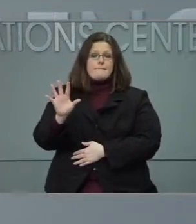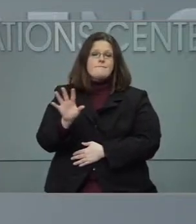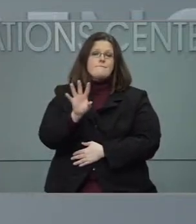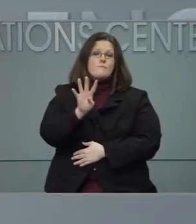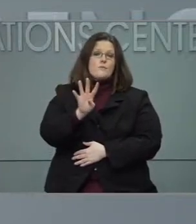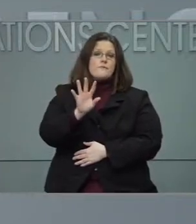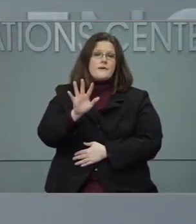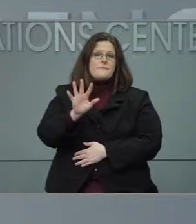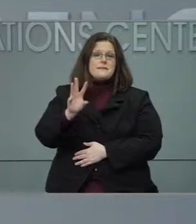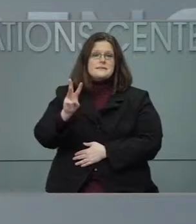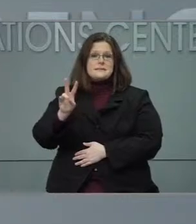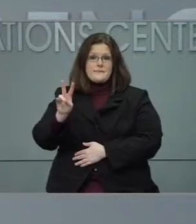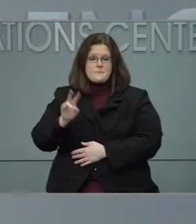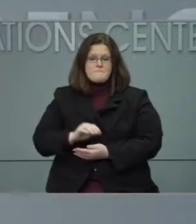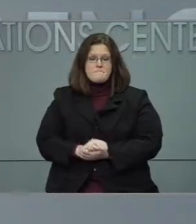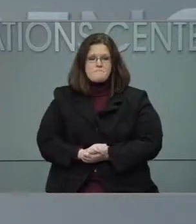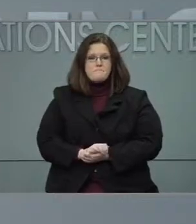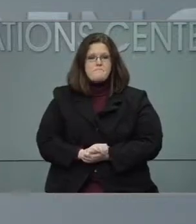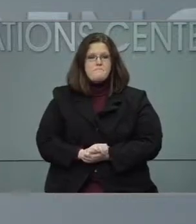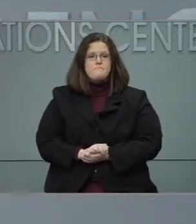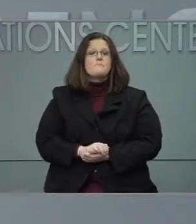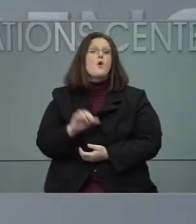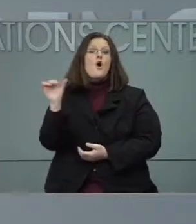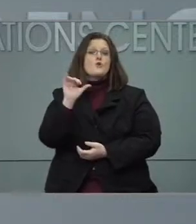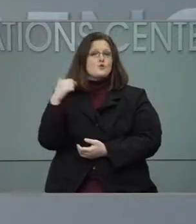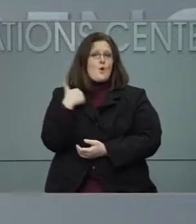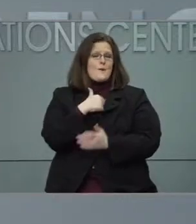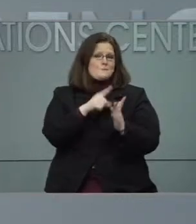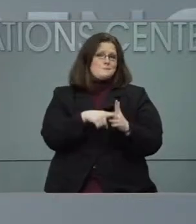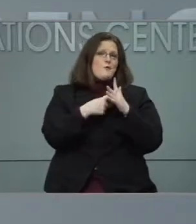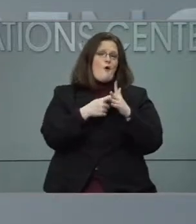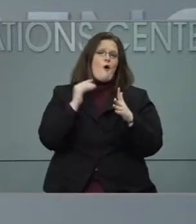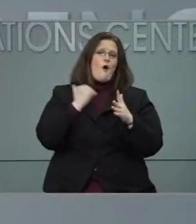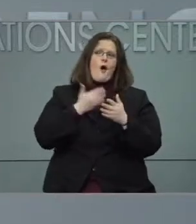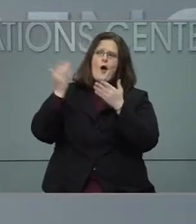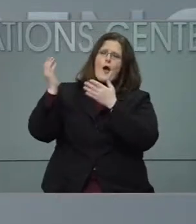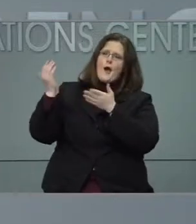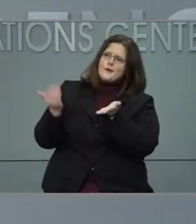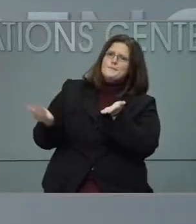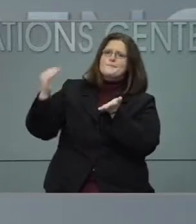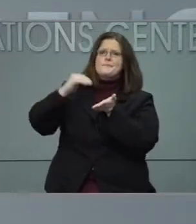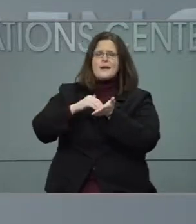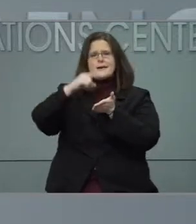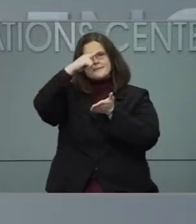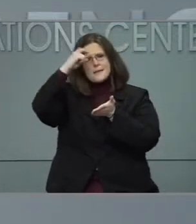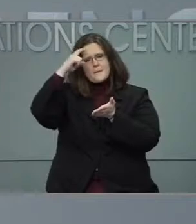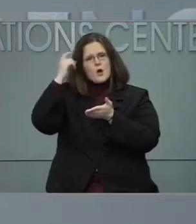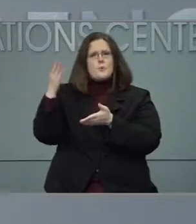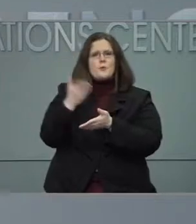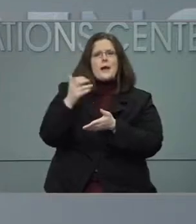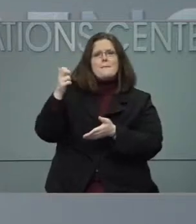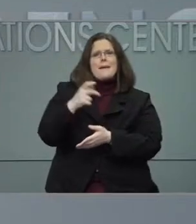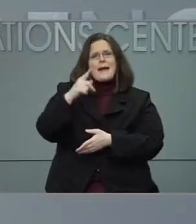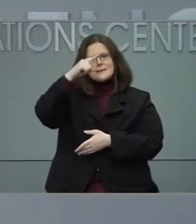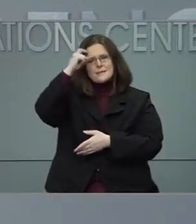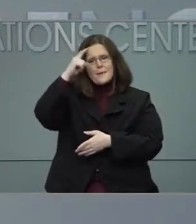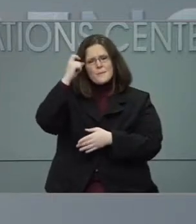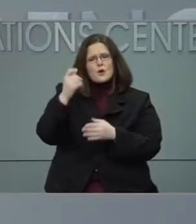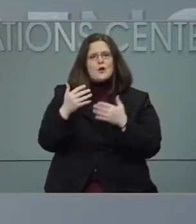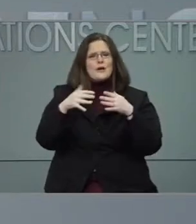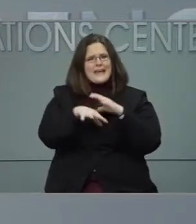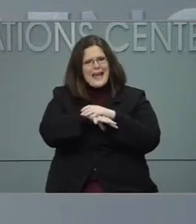888-675-4567. We also launched our Bringing Summer Back, Get Out the Vaccine campaign. I'm asking for